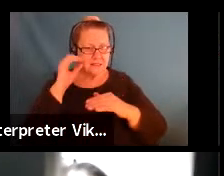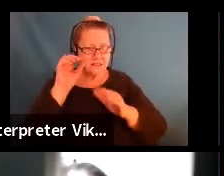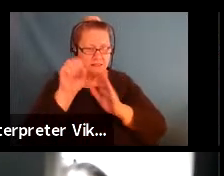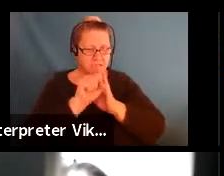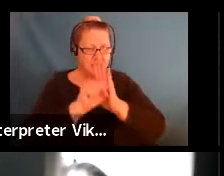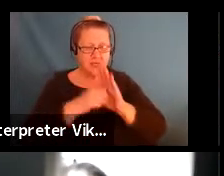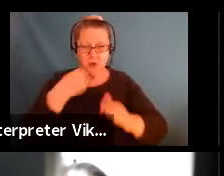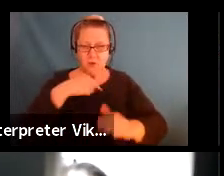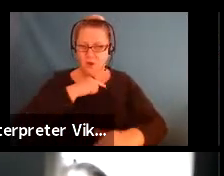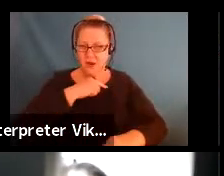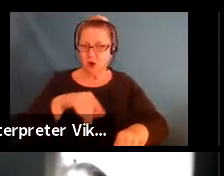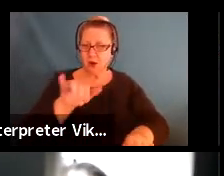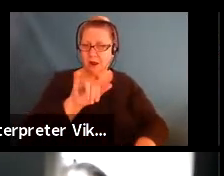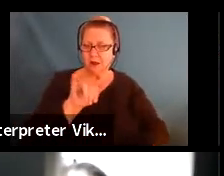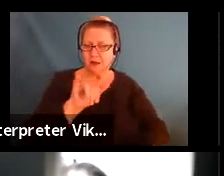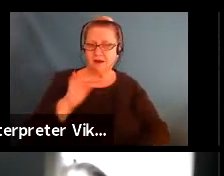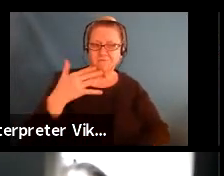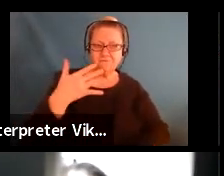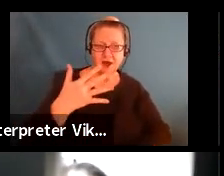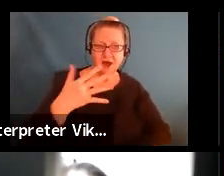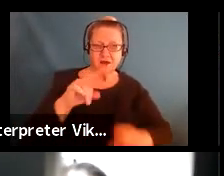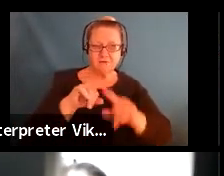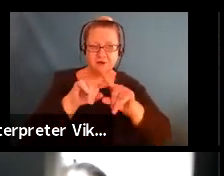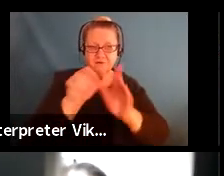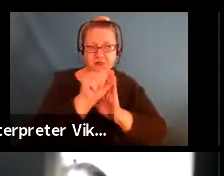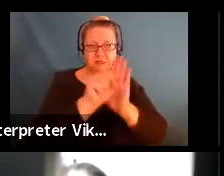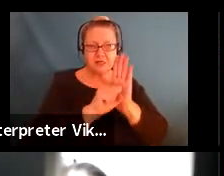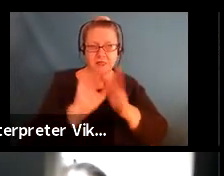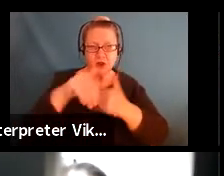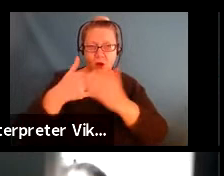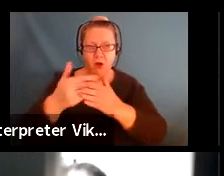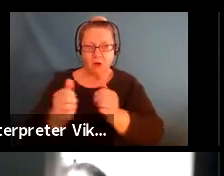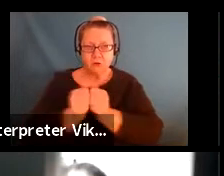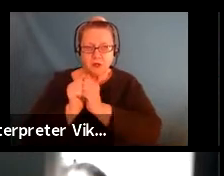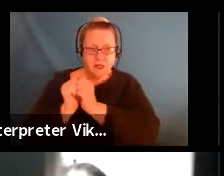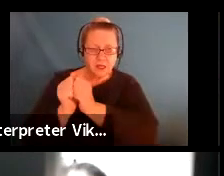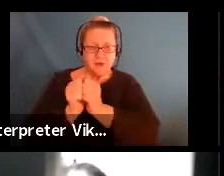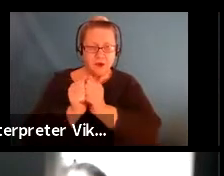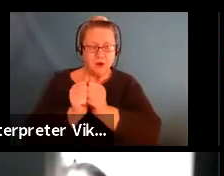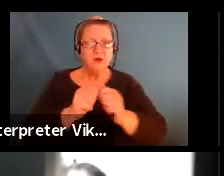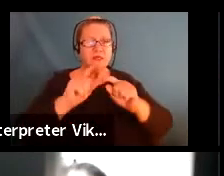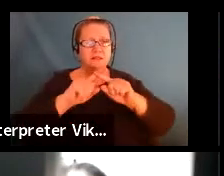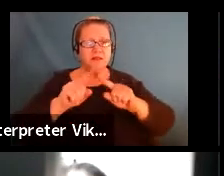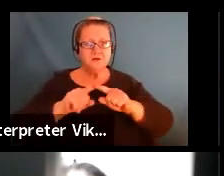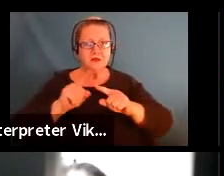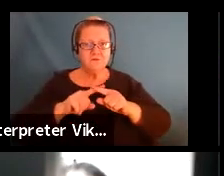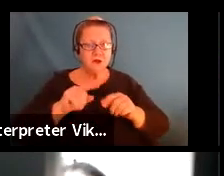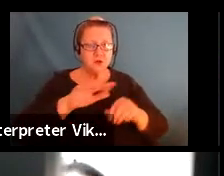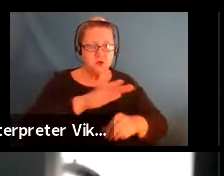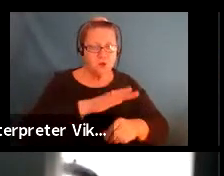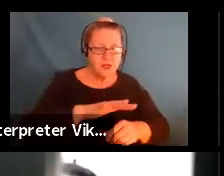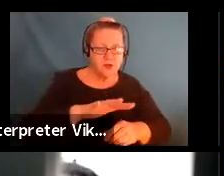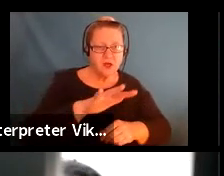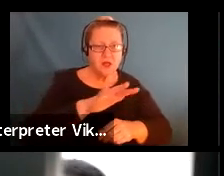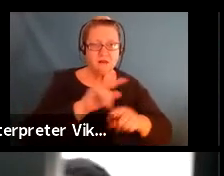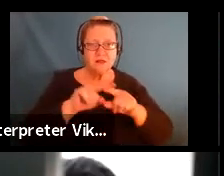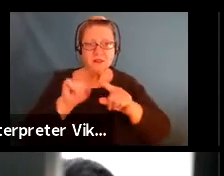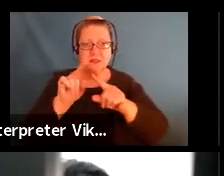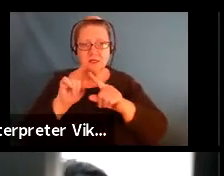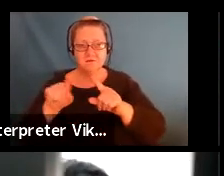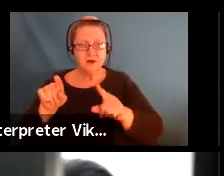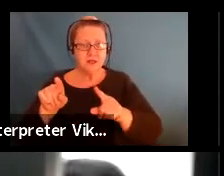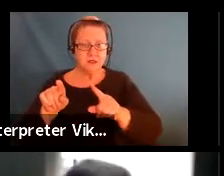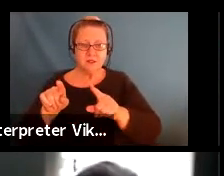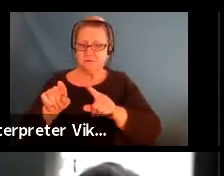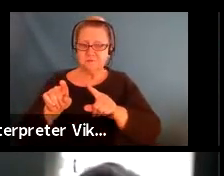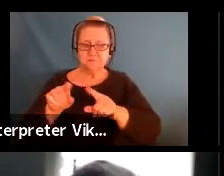different kinds of, regions and counties, and the epidemiology is different. As already mentioned, the proportion of agricultural workers